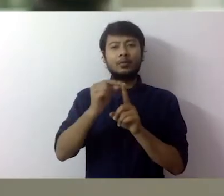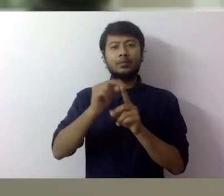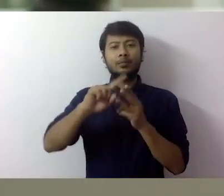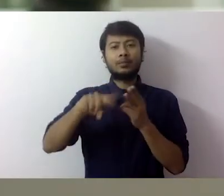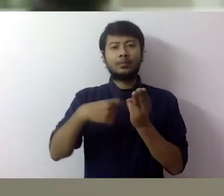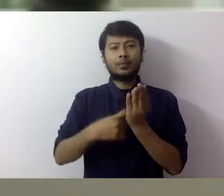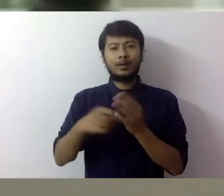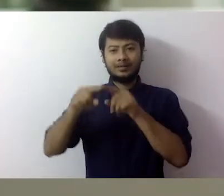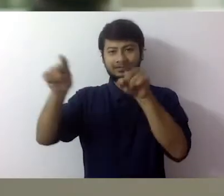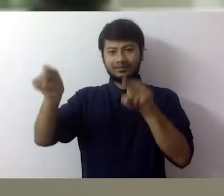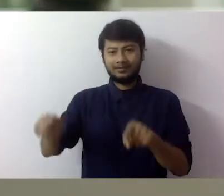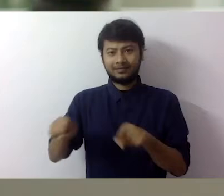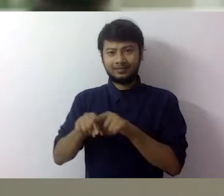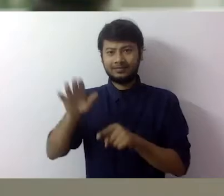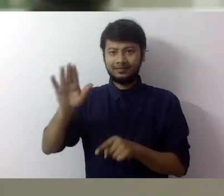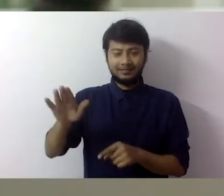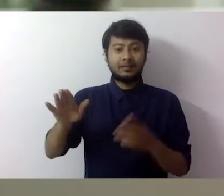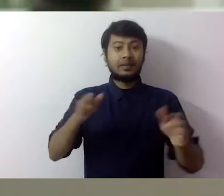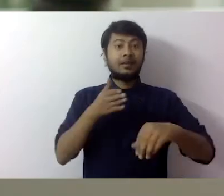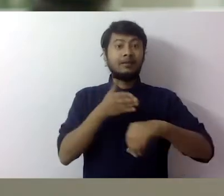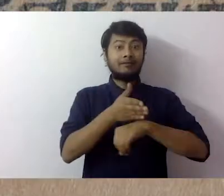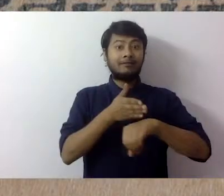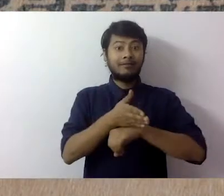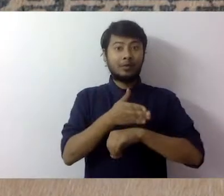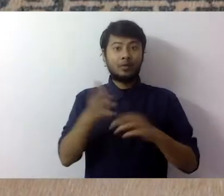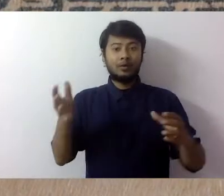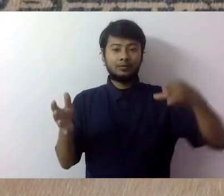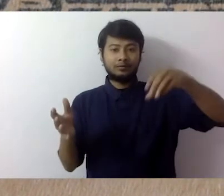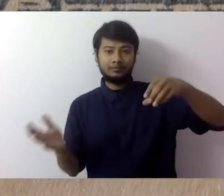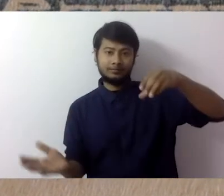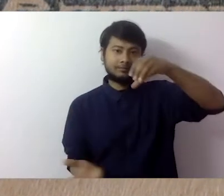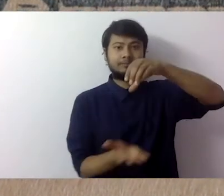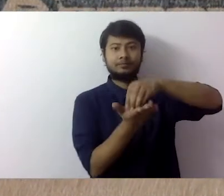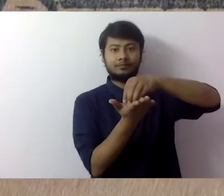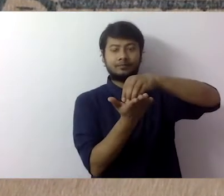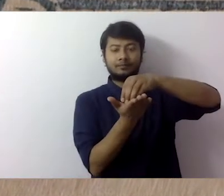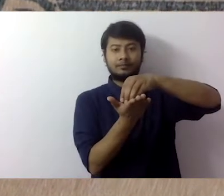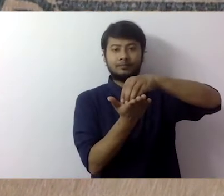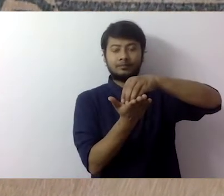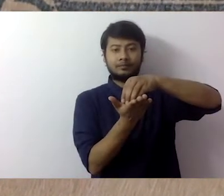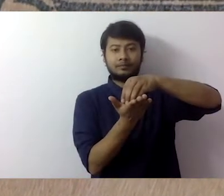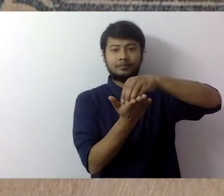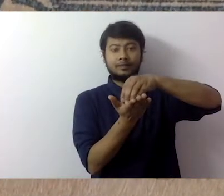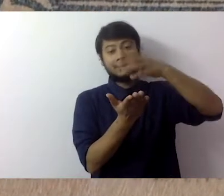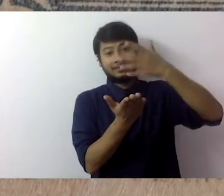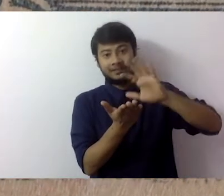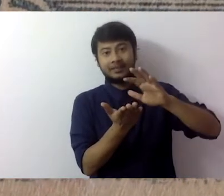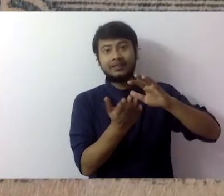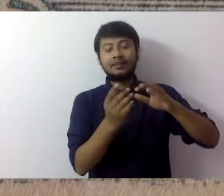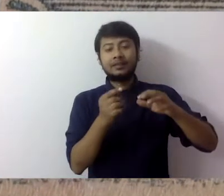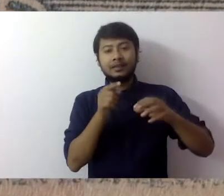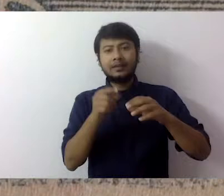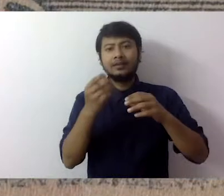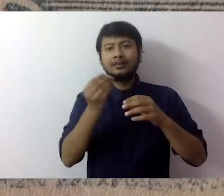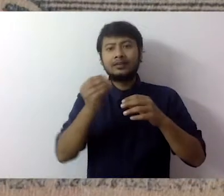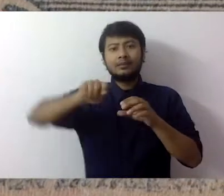and mounted on a wood block to be ready for printing. Traces of screws used to mount the metal plate to a wood support are visible at